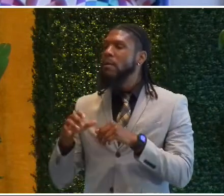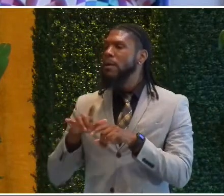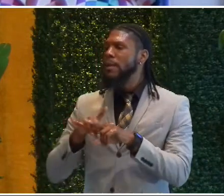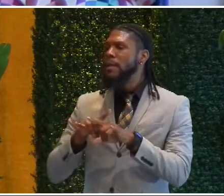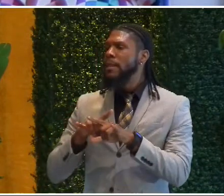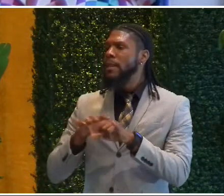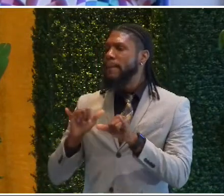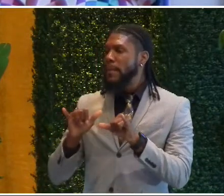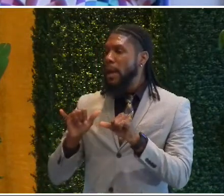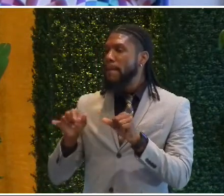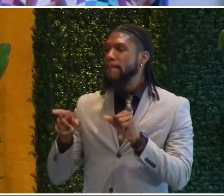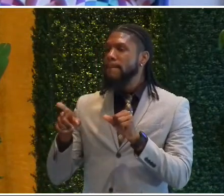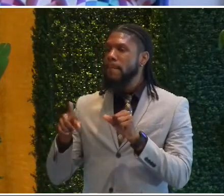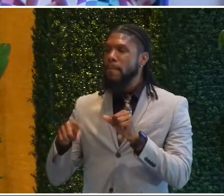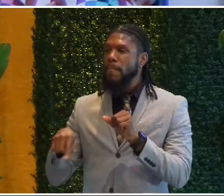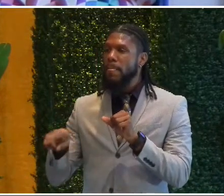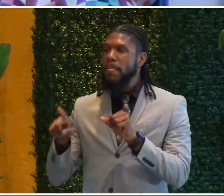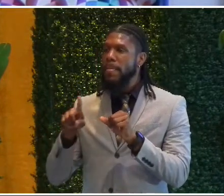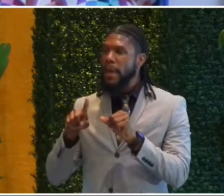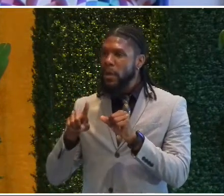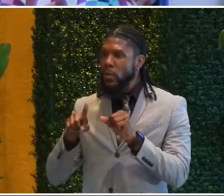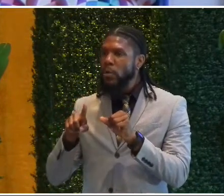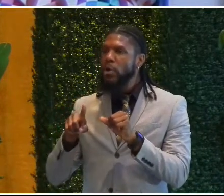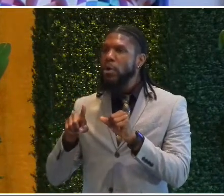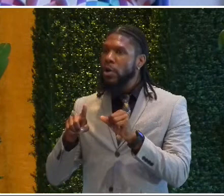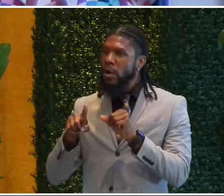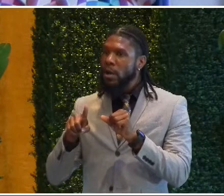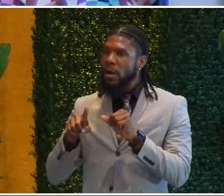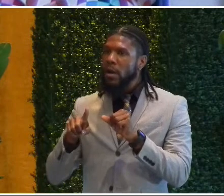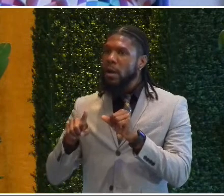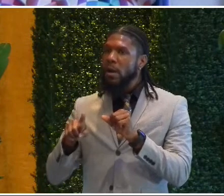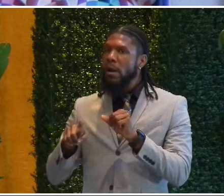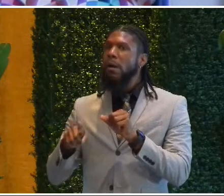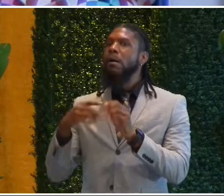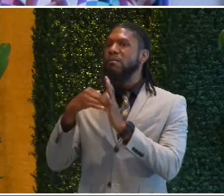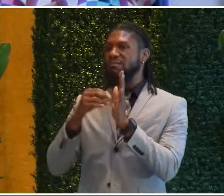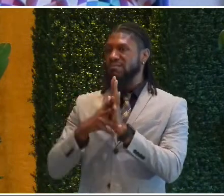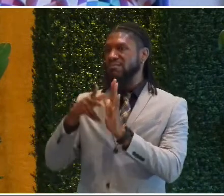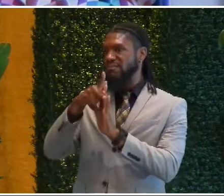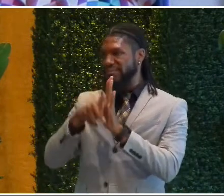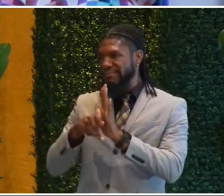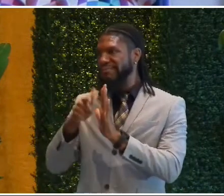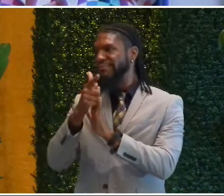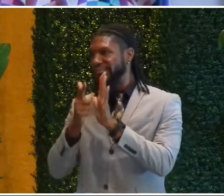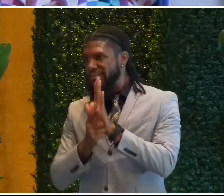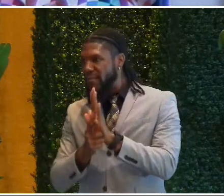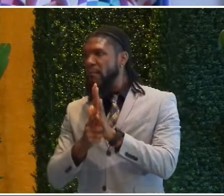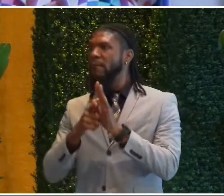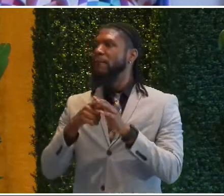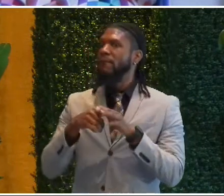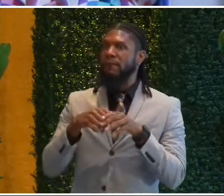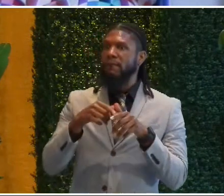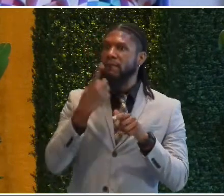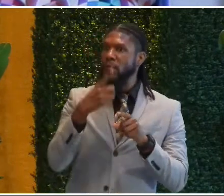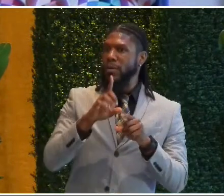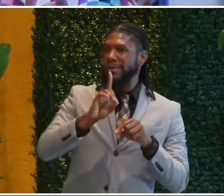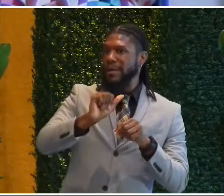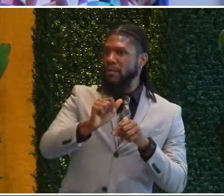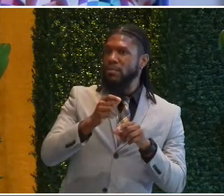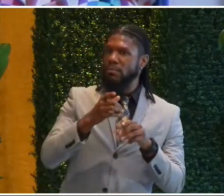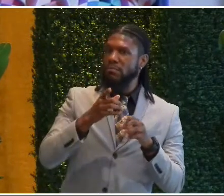were institutionalizing disabled people en masse. Institutions were horrific.